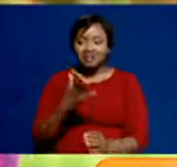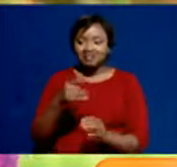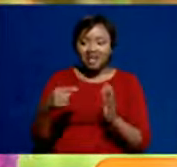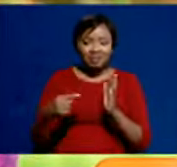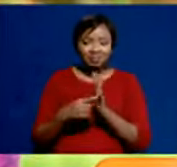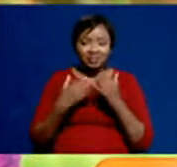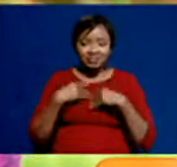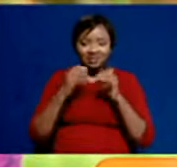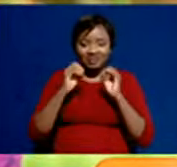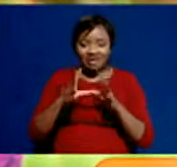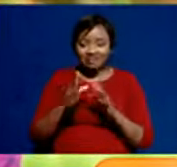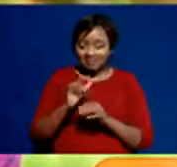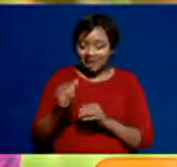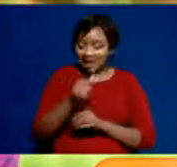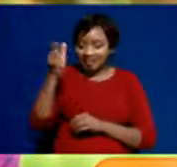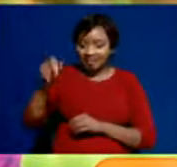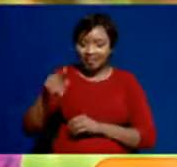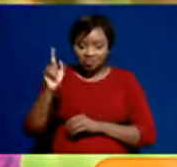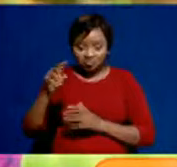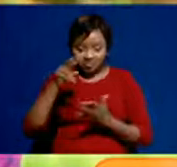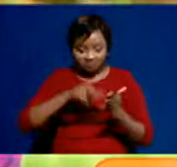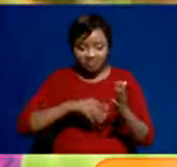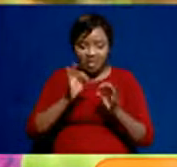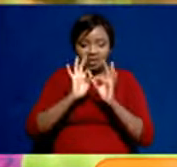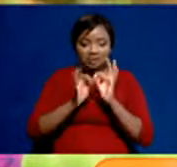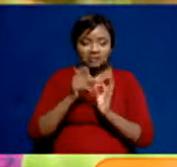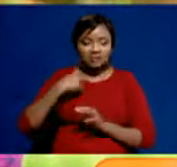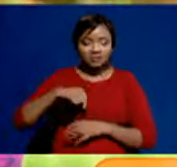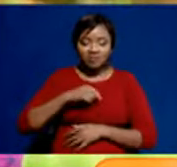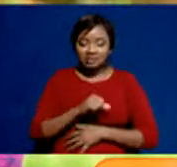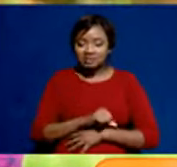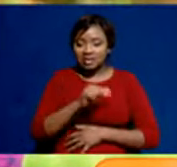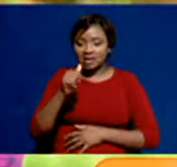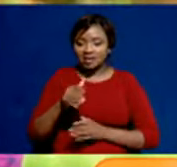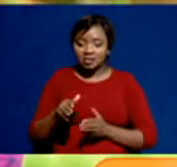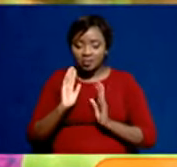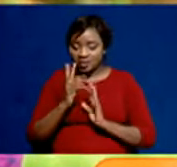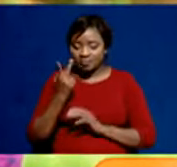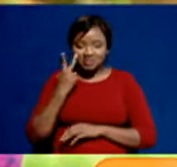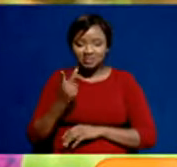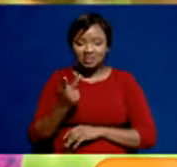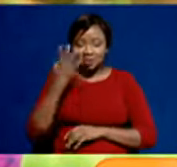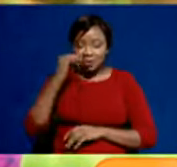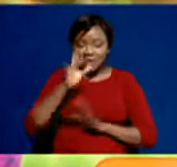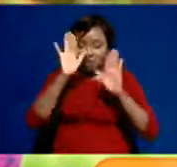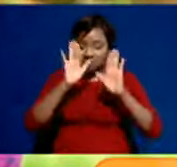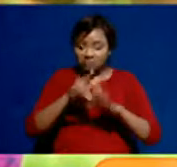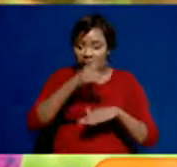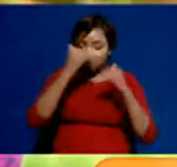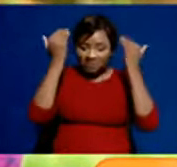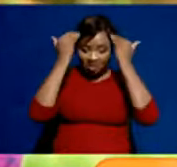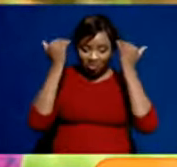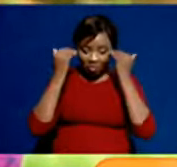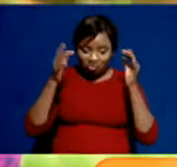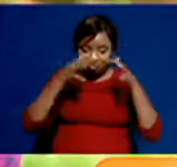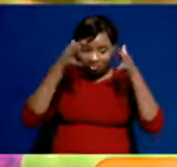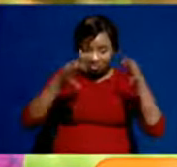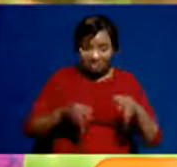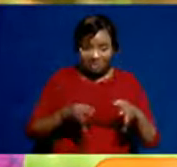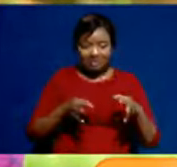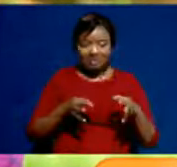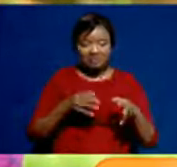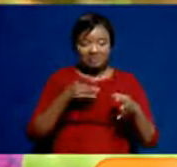it in another way. It's a decision by the court to continue an injustice.